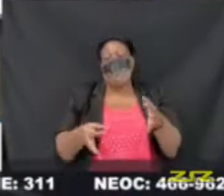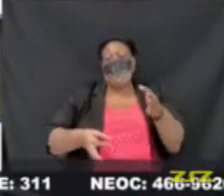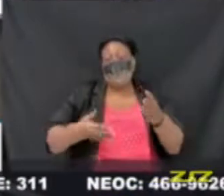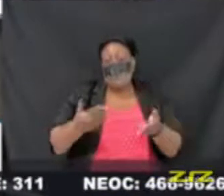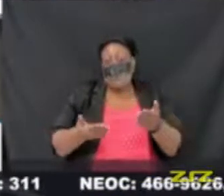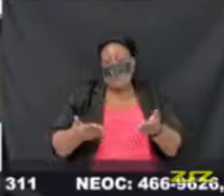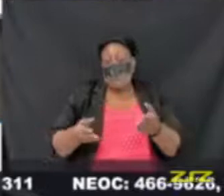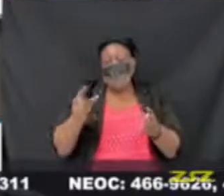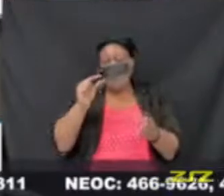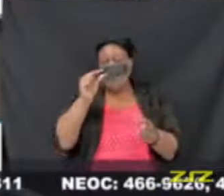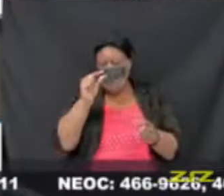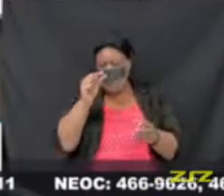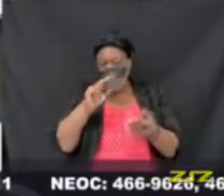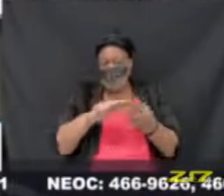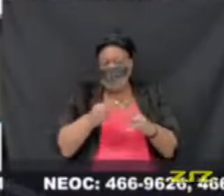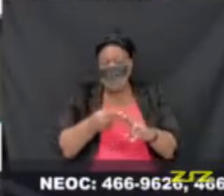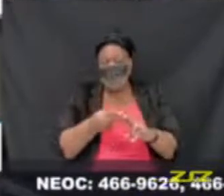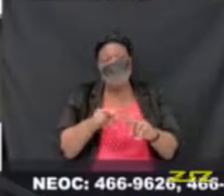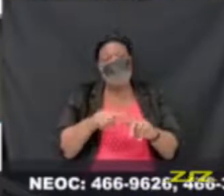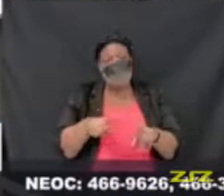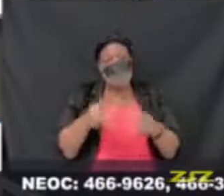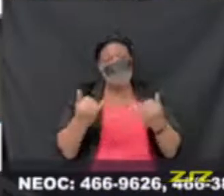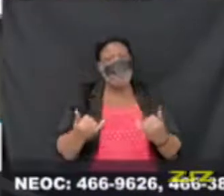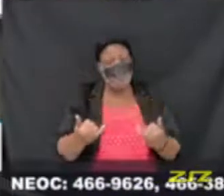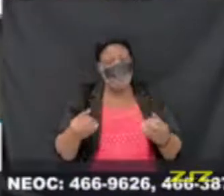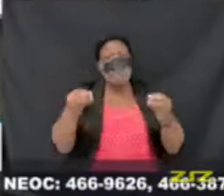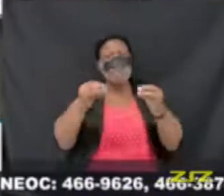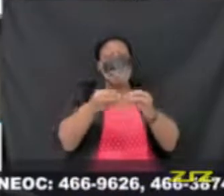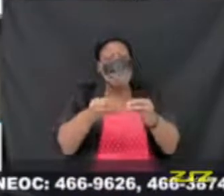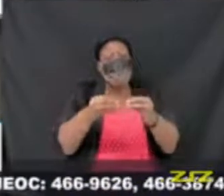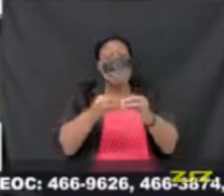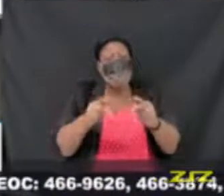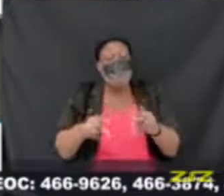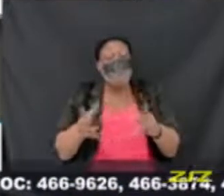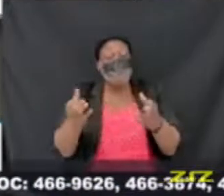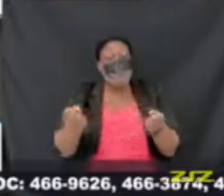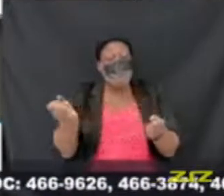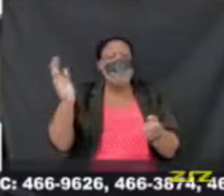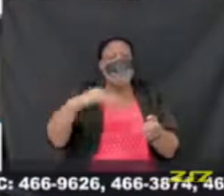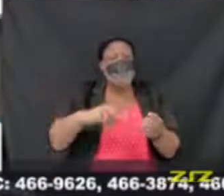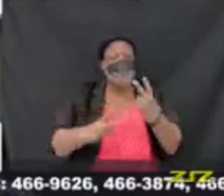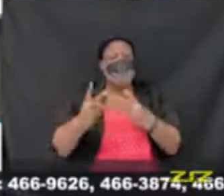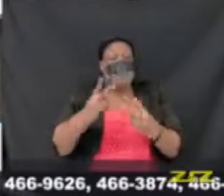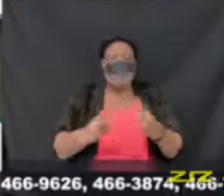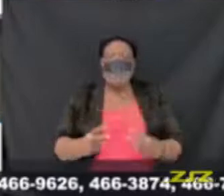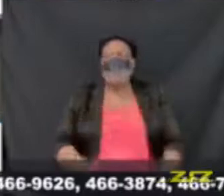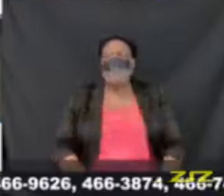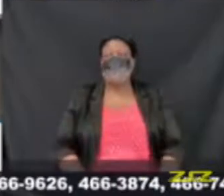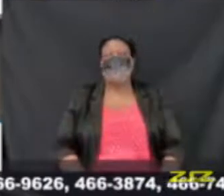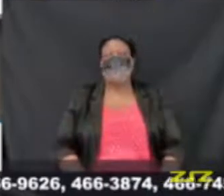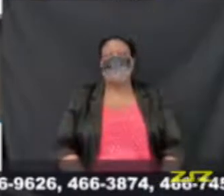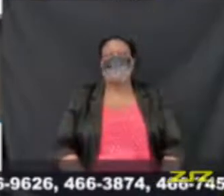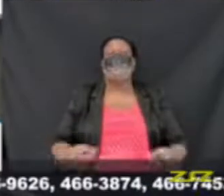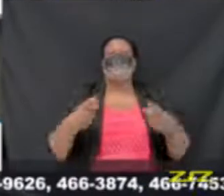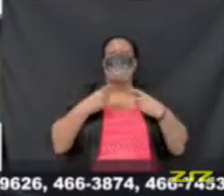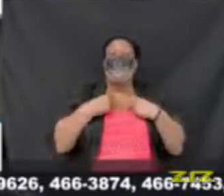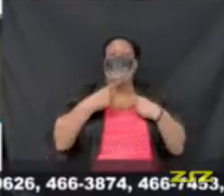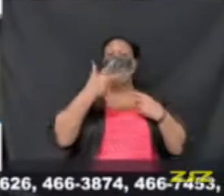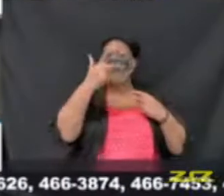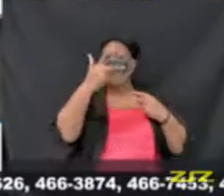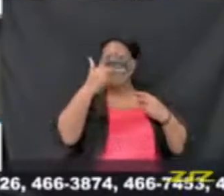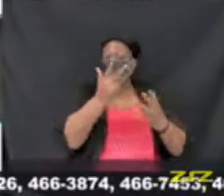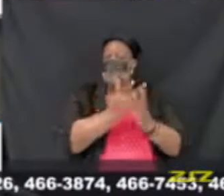But one of the things in coming back to the cruise ship that I want to say to you, the general public, is that even though we had 3 cruise ships yesterday, and from